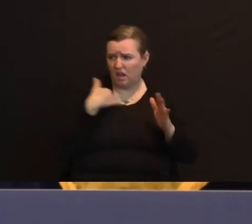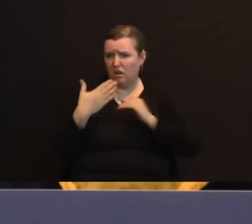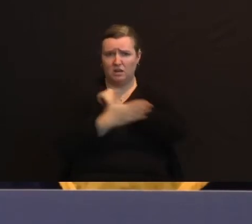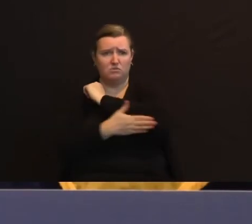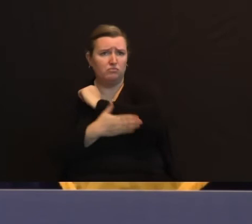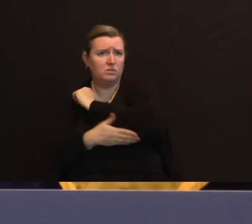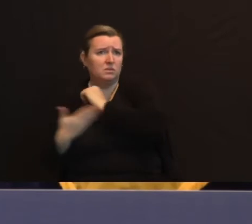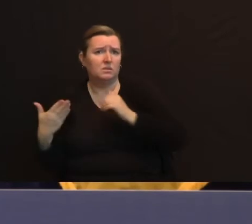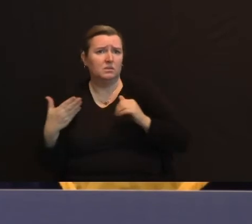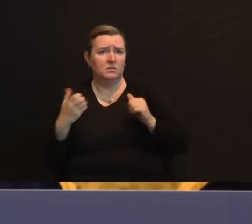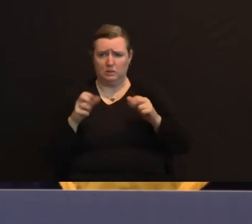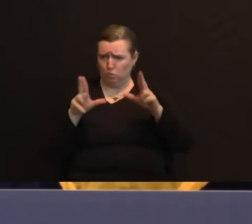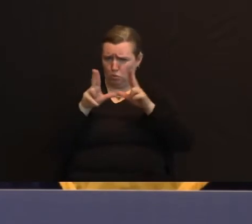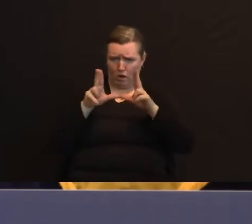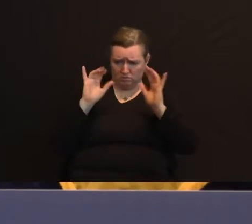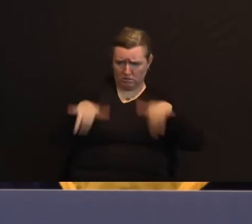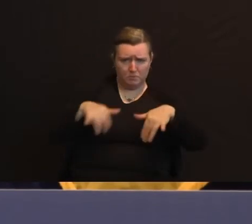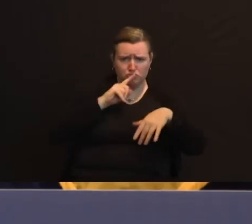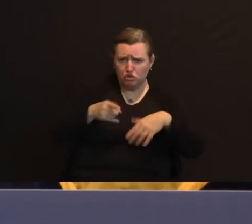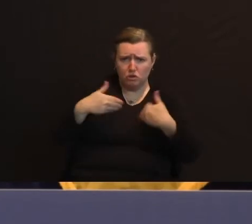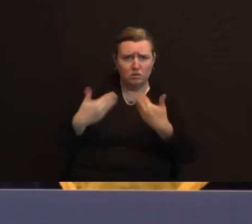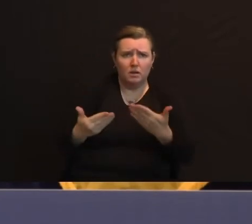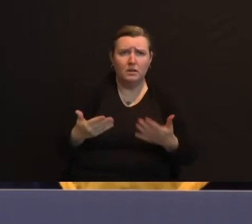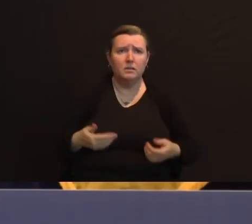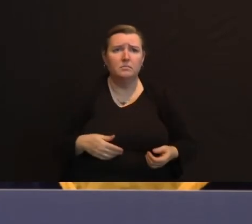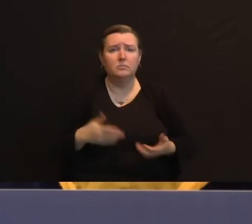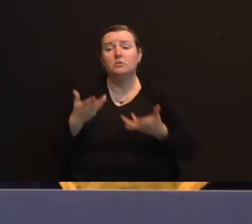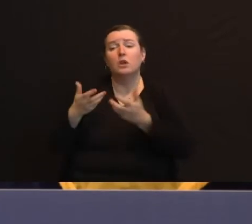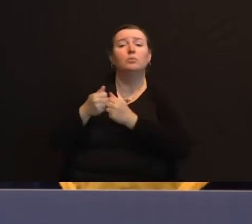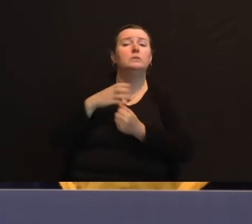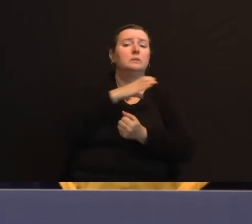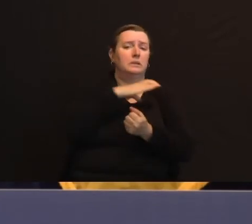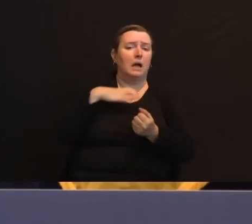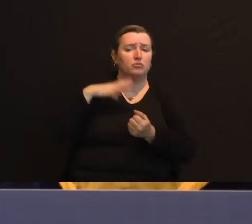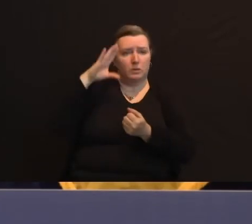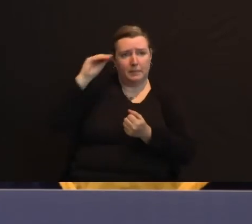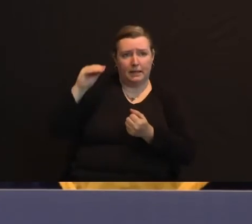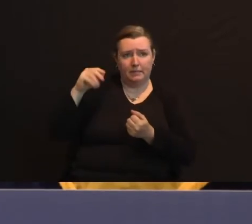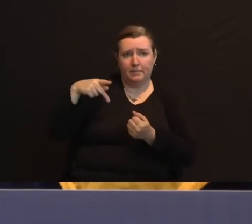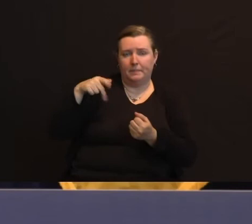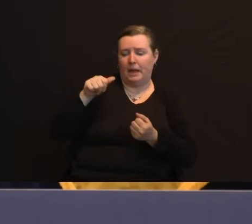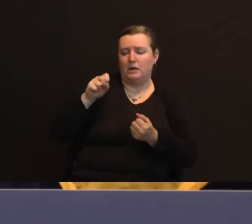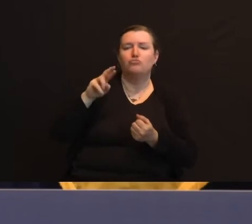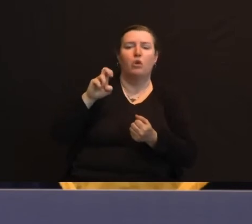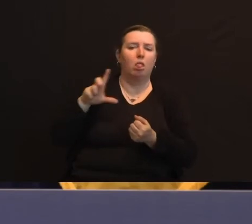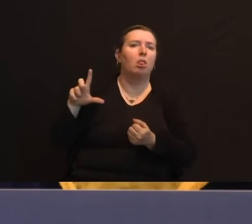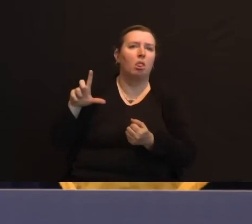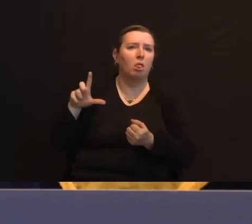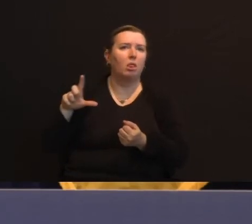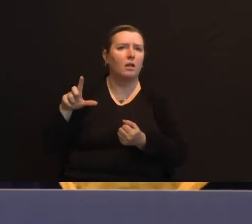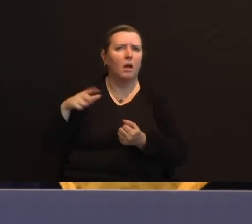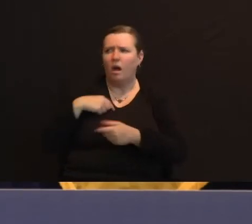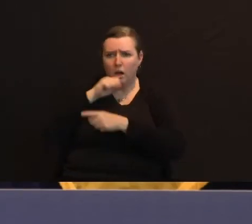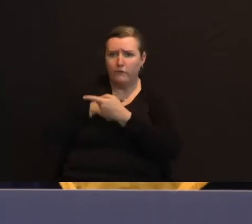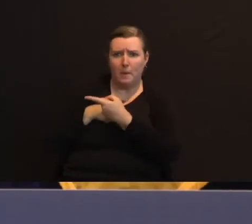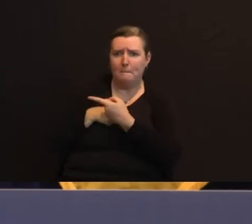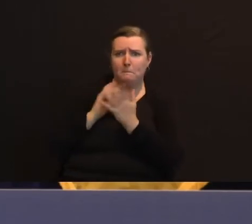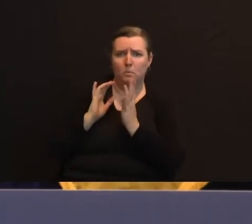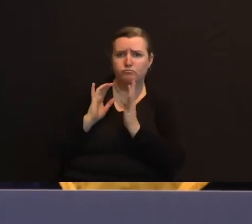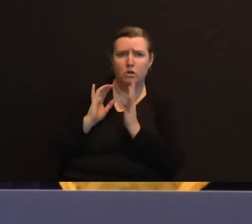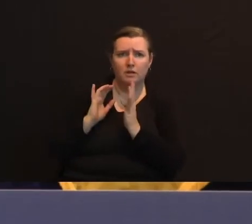I spoke to Congressman Pascrell yesterday, who I love. Listen, you got bills saying someone should